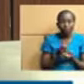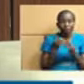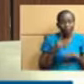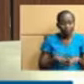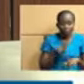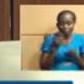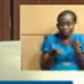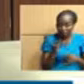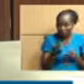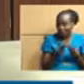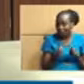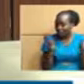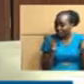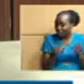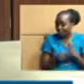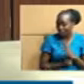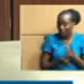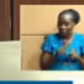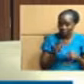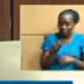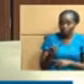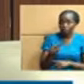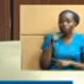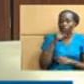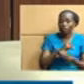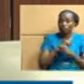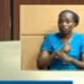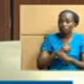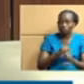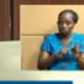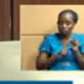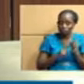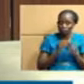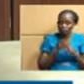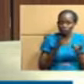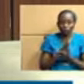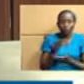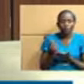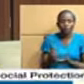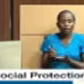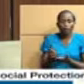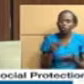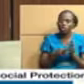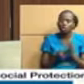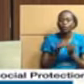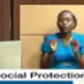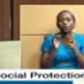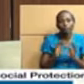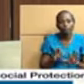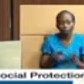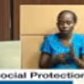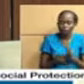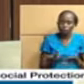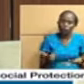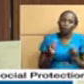is addressed, then even the national social protection policy will not be financed, and therefore it will not be implemented. It will just be on the